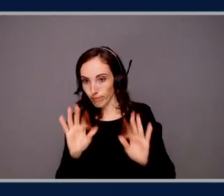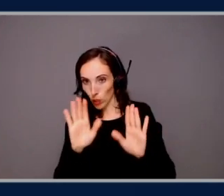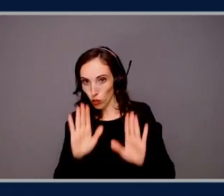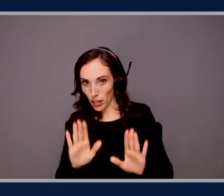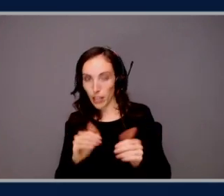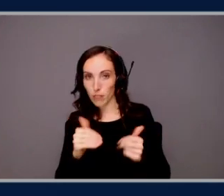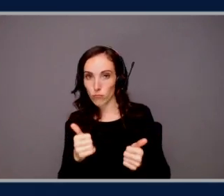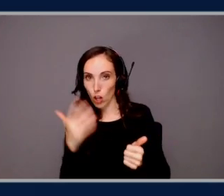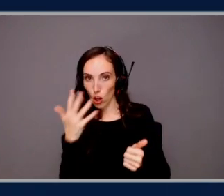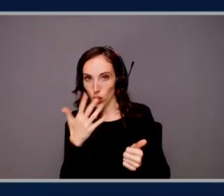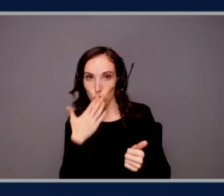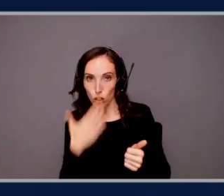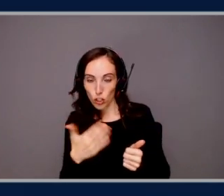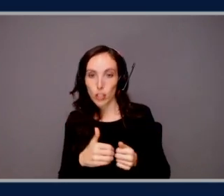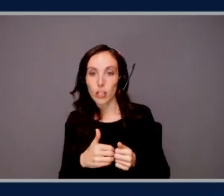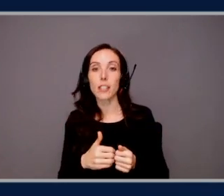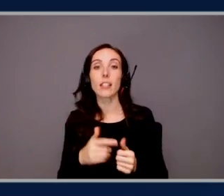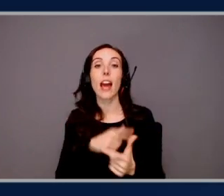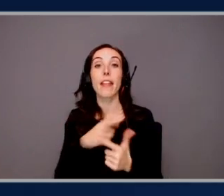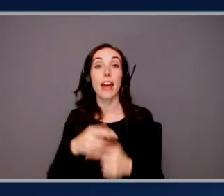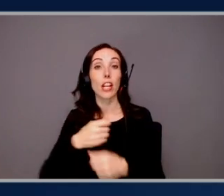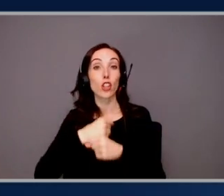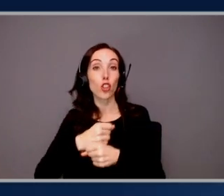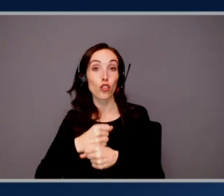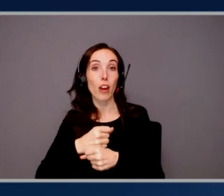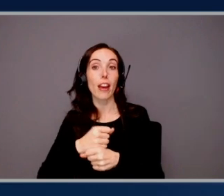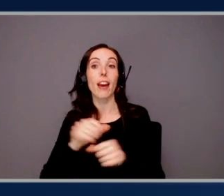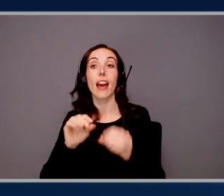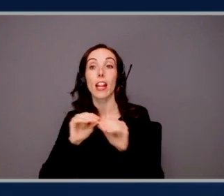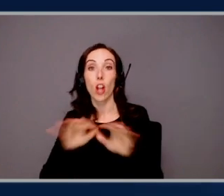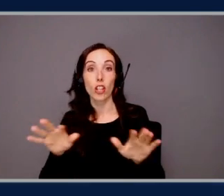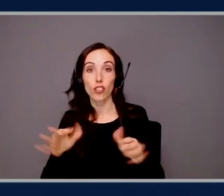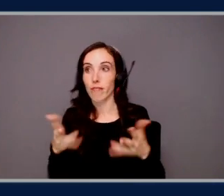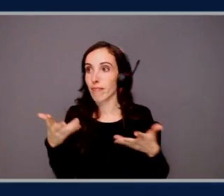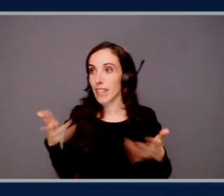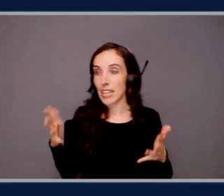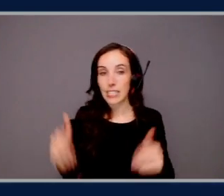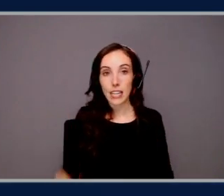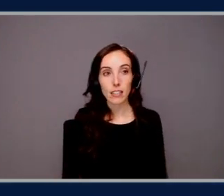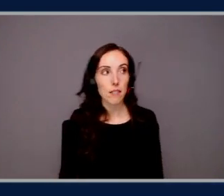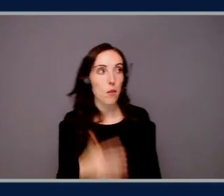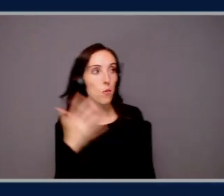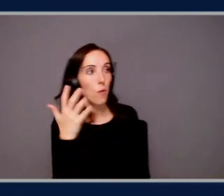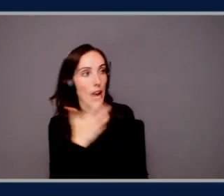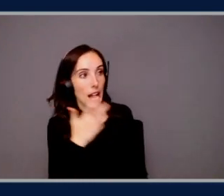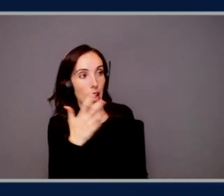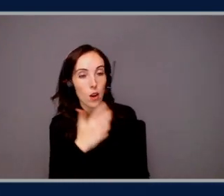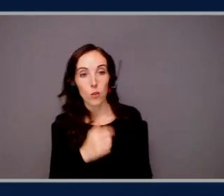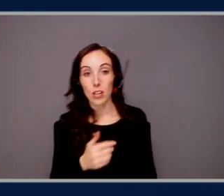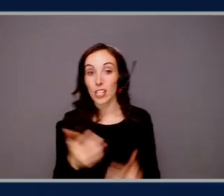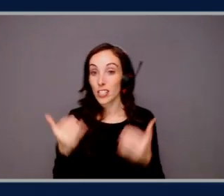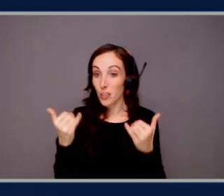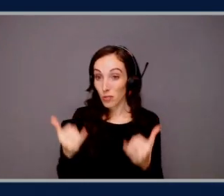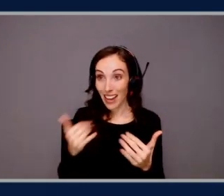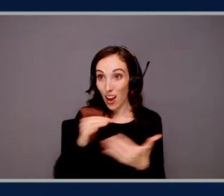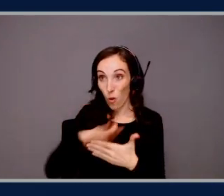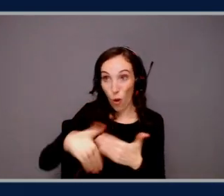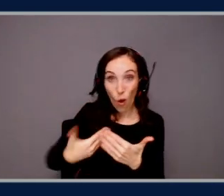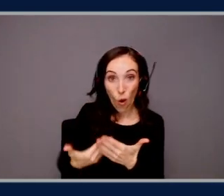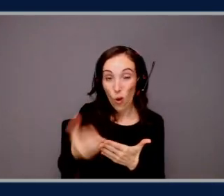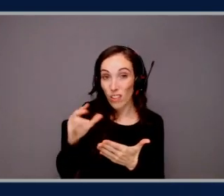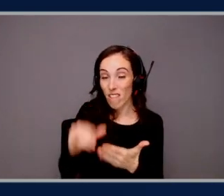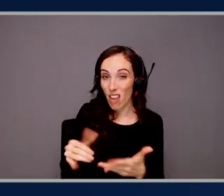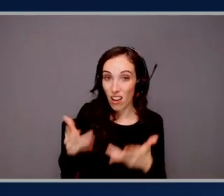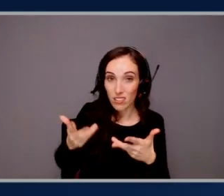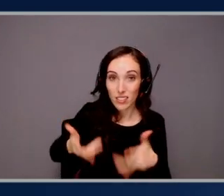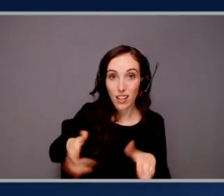me. I'm going to create and launch this. That was it. Wow. That's it. All that stuff there is now done. At this point, we're taking